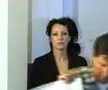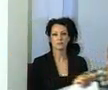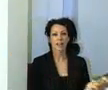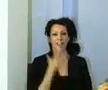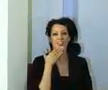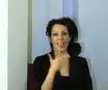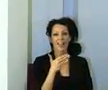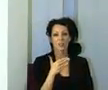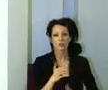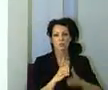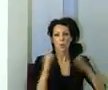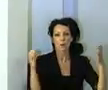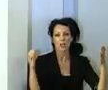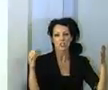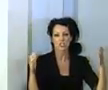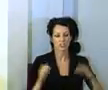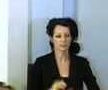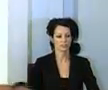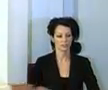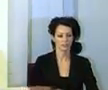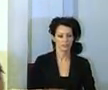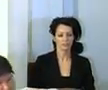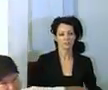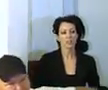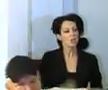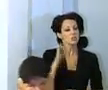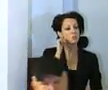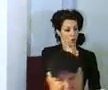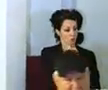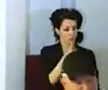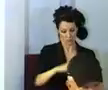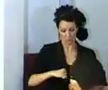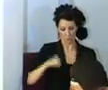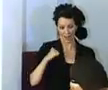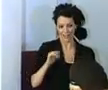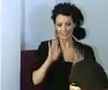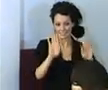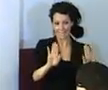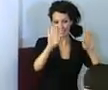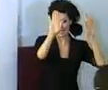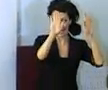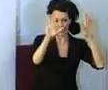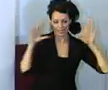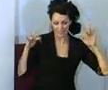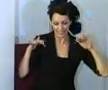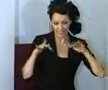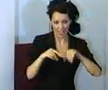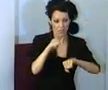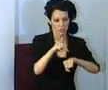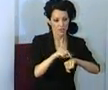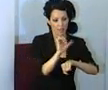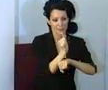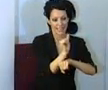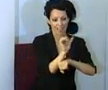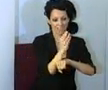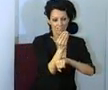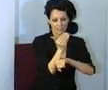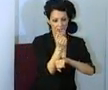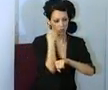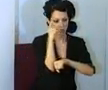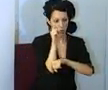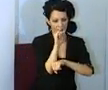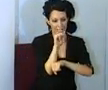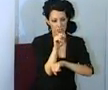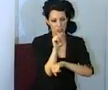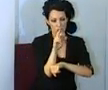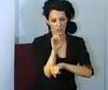Thank you so very, very much. So tomorrow is Pride Sunday, and we'll be gathering at 10:15 for our interfaith worship service.